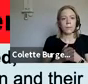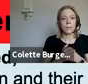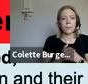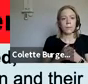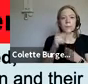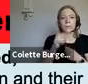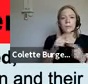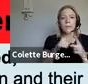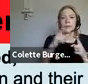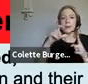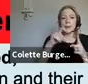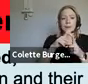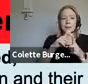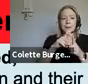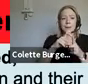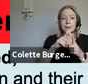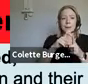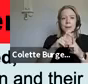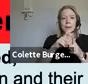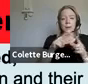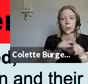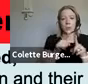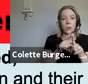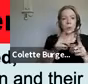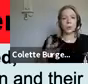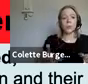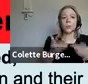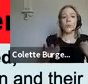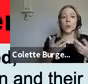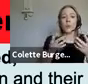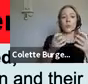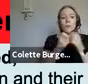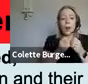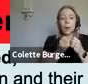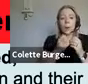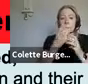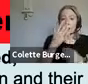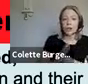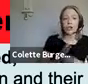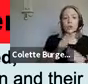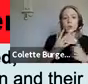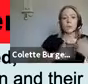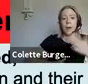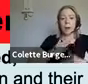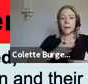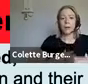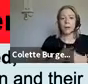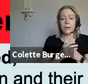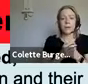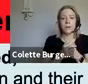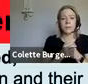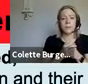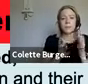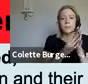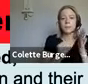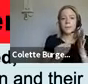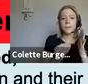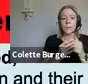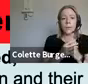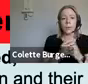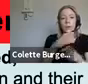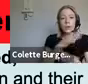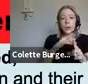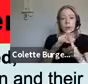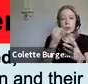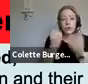development inclusive programs also promote values, attitudes, and behaviors. such as social justice